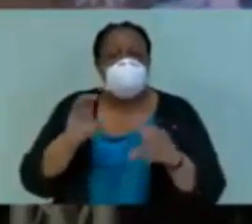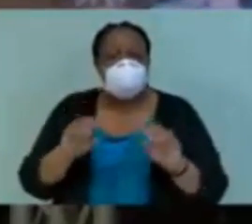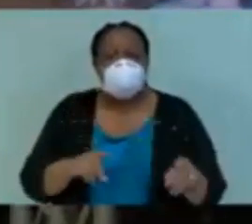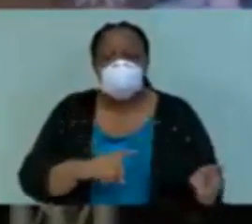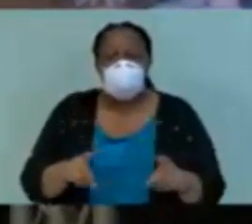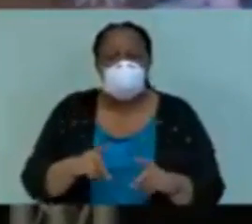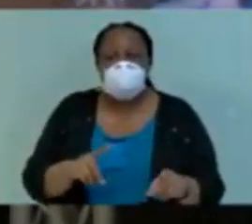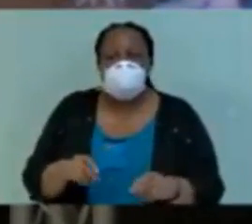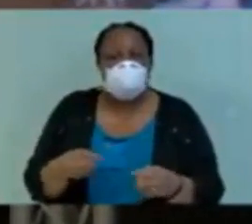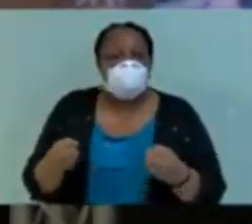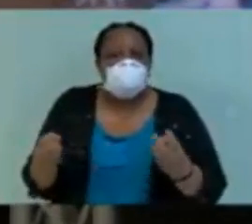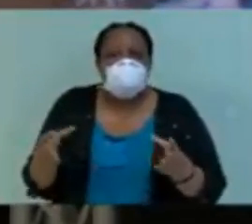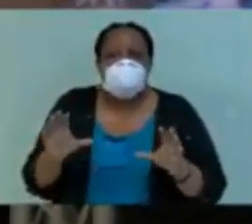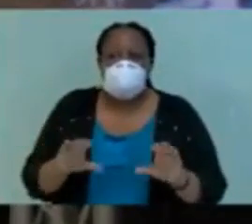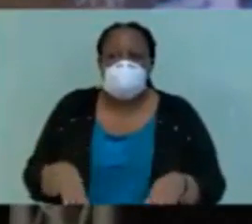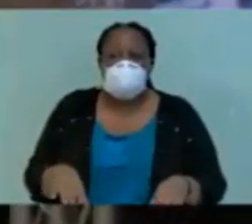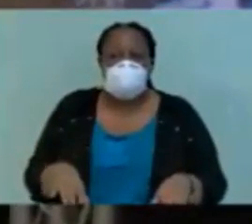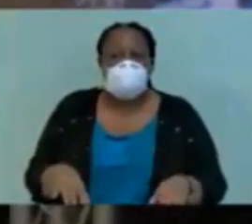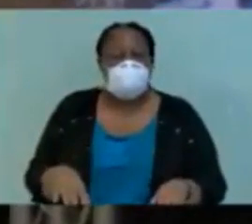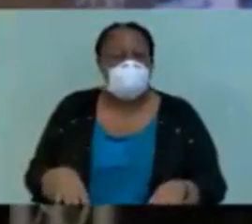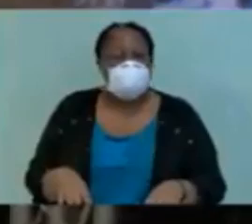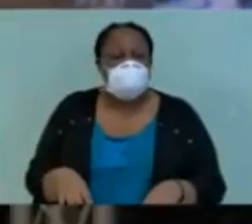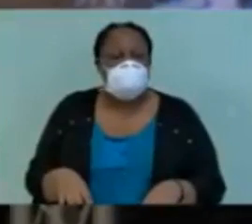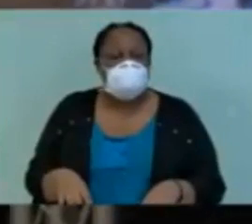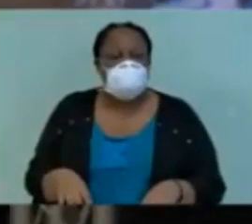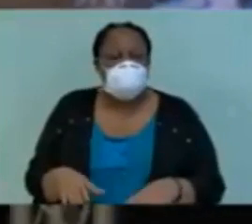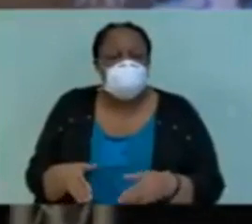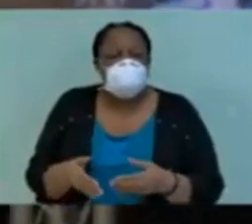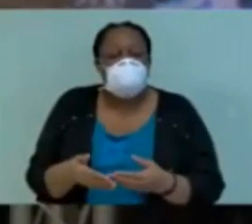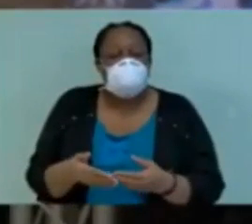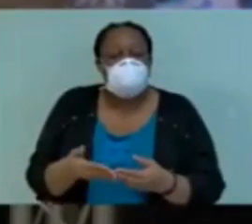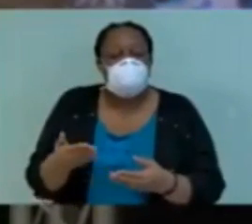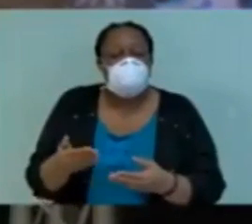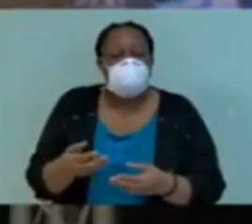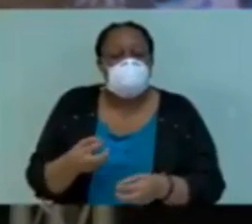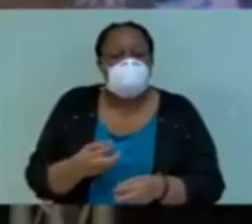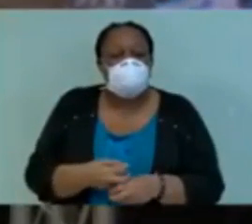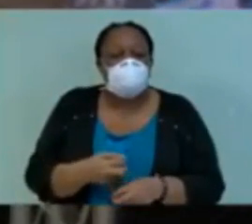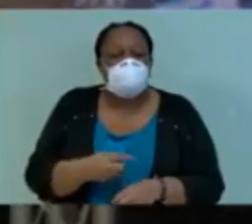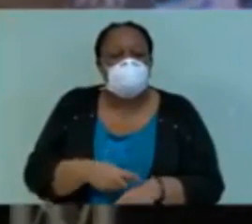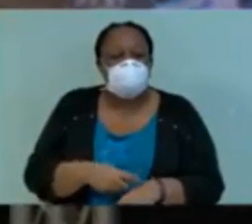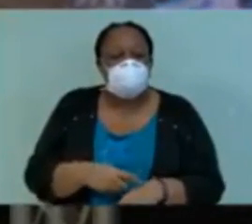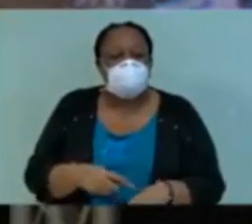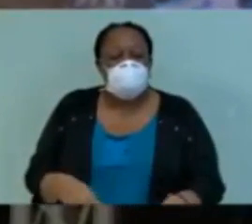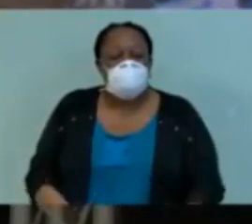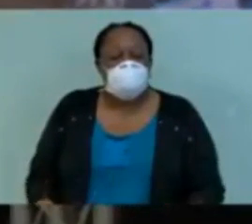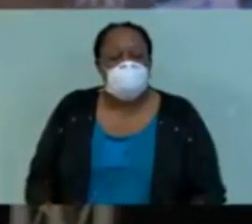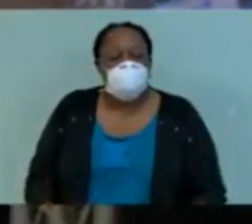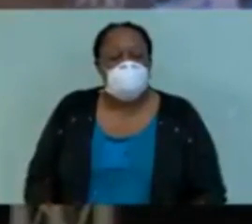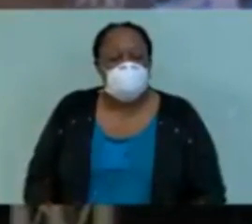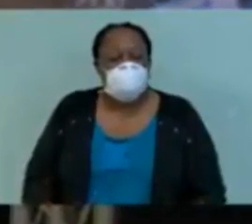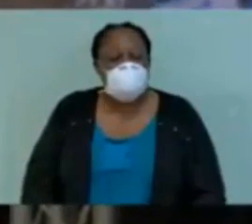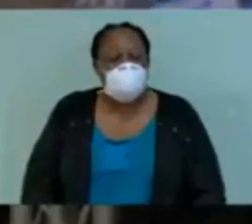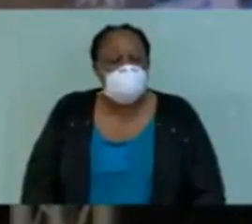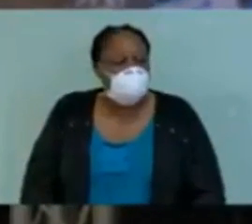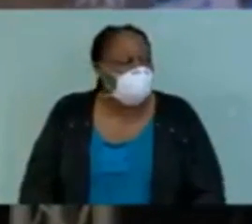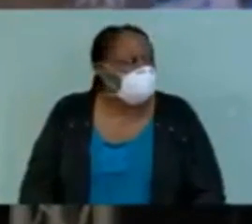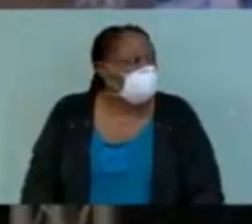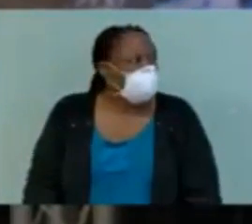protect all our citizens from an infectious disease. And there will be some